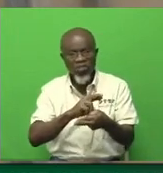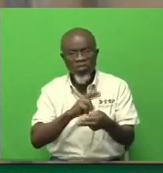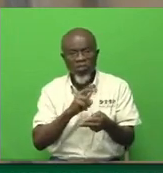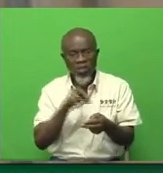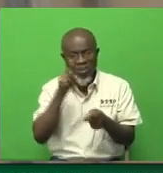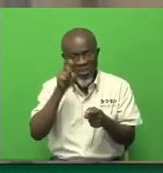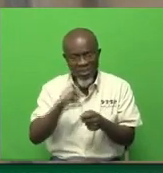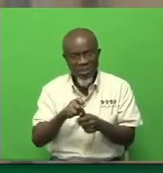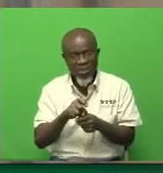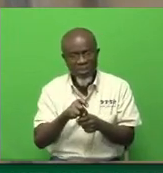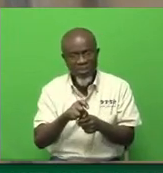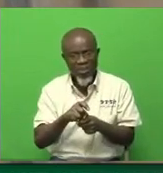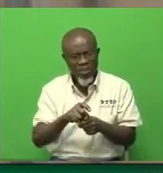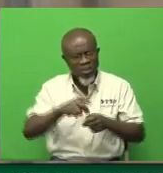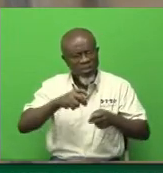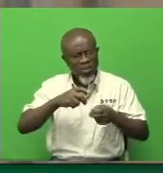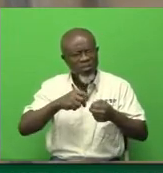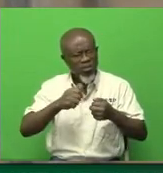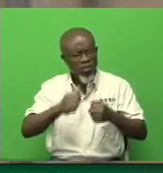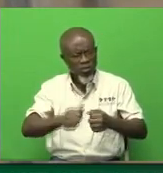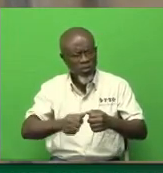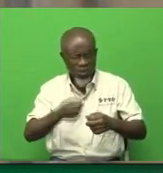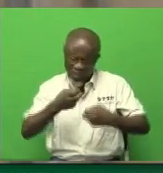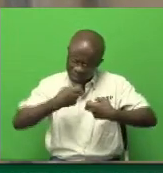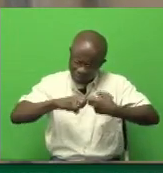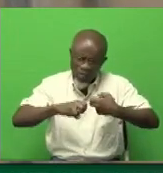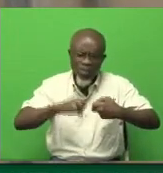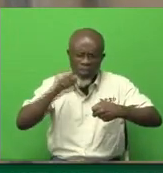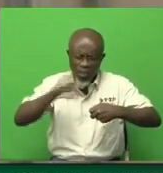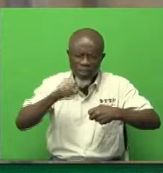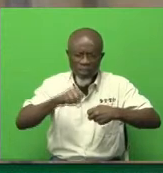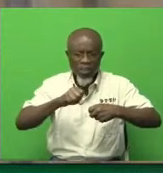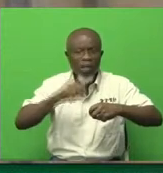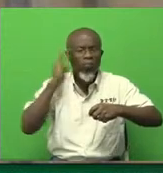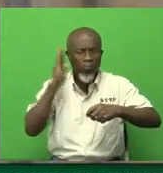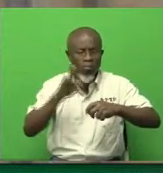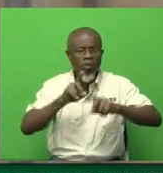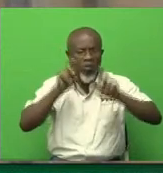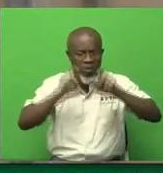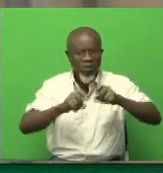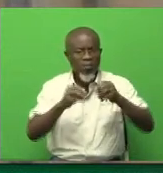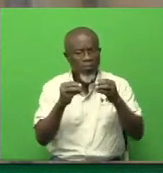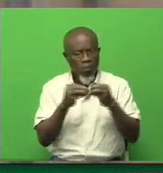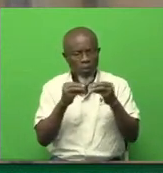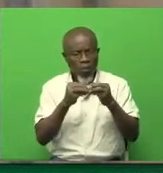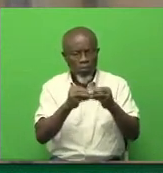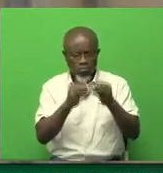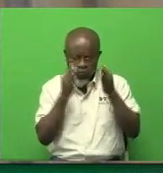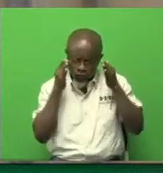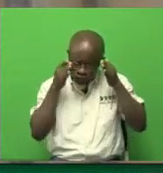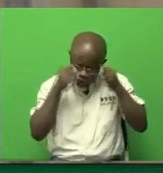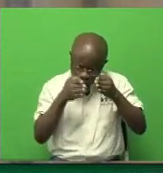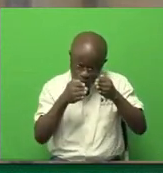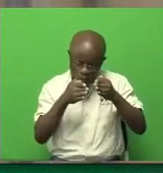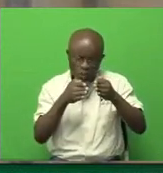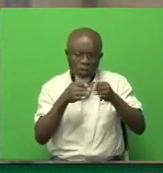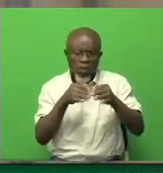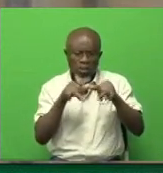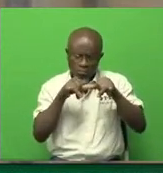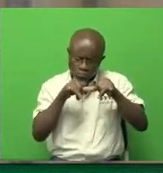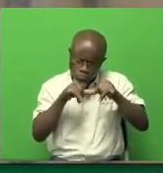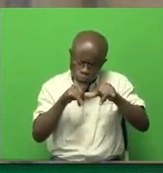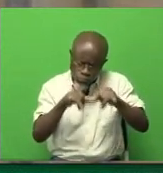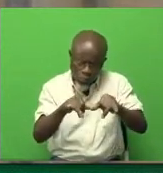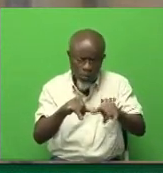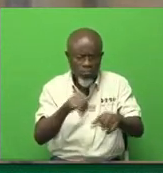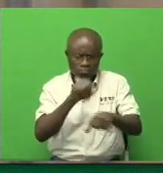sector are complex and will take time and sustained effort to implement there are different options available